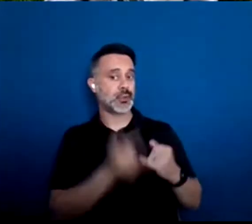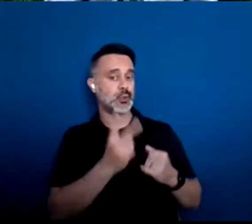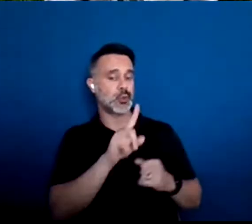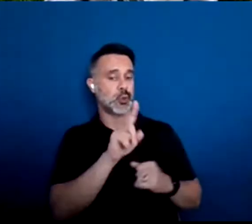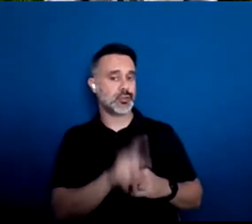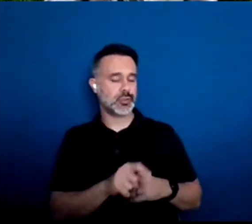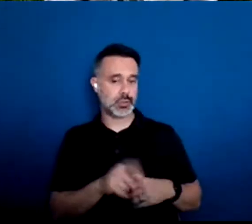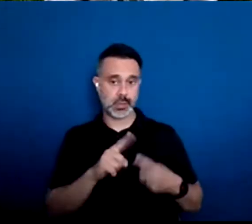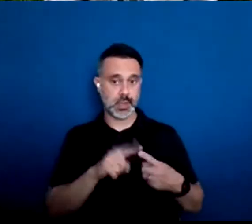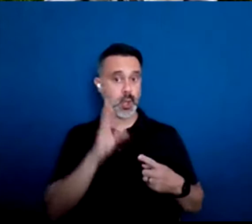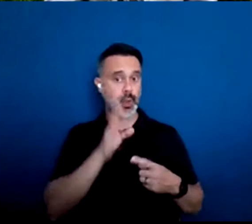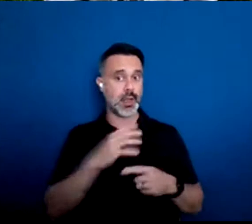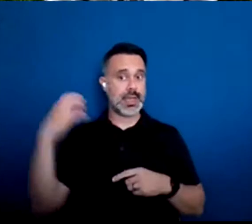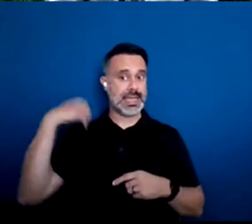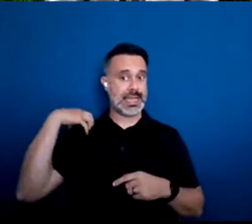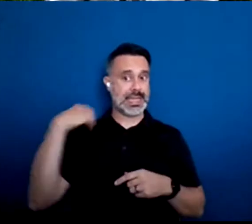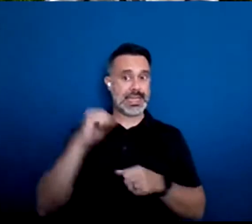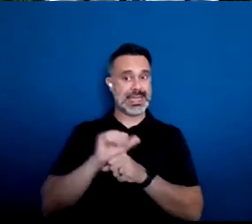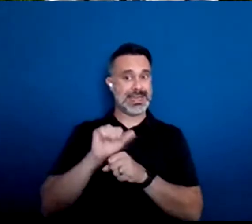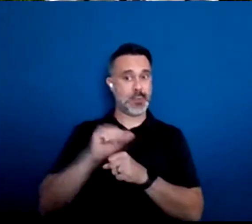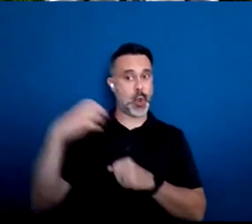the vaccine?